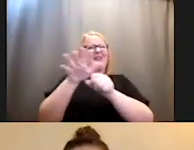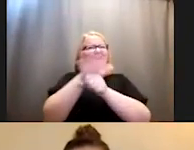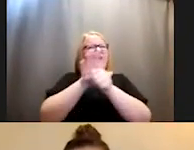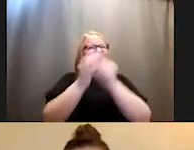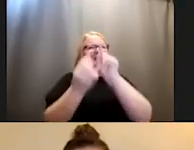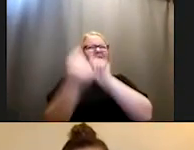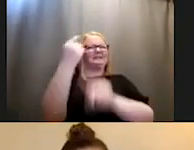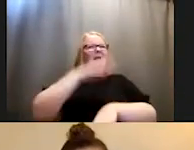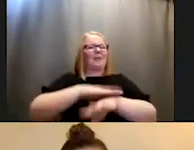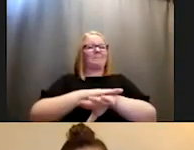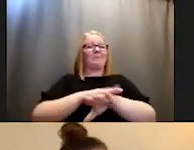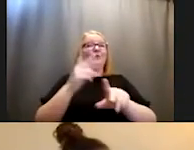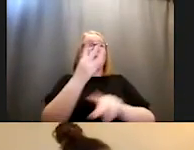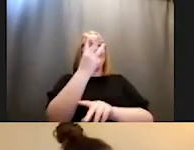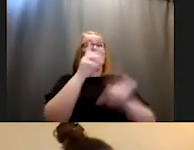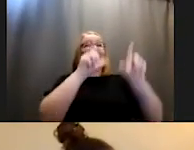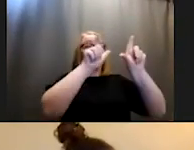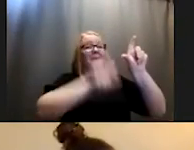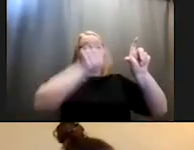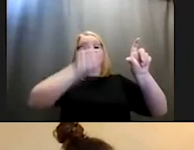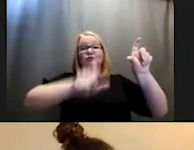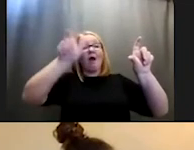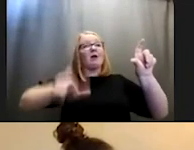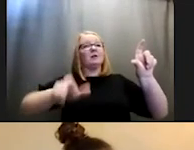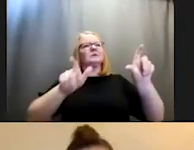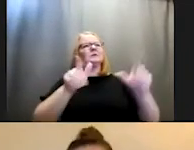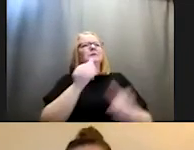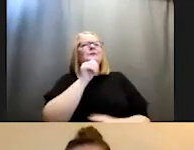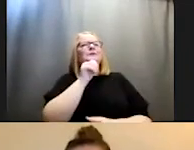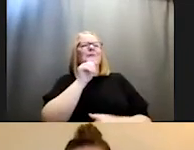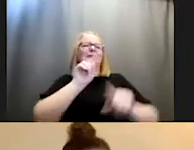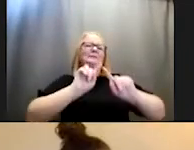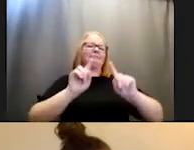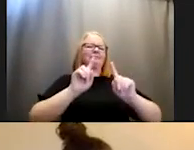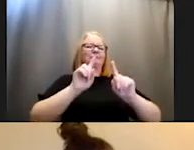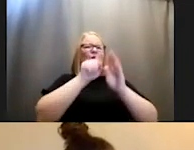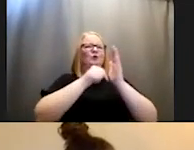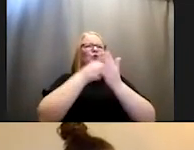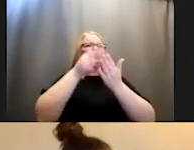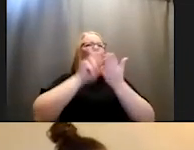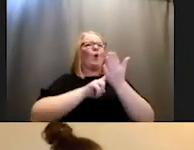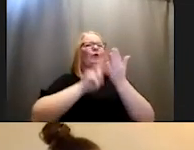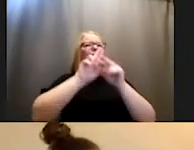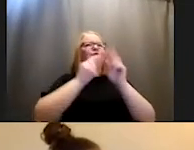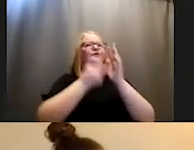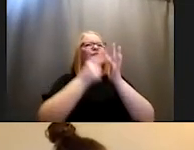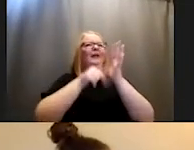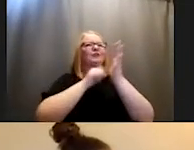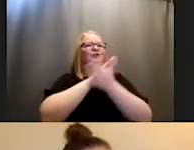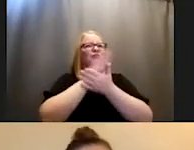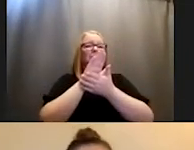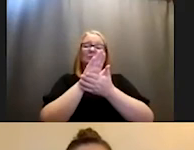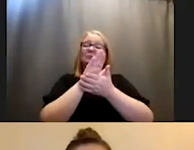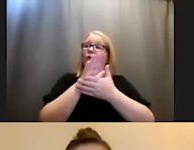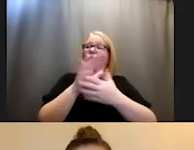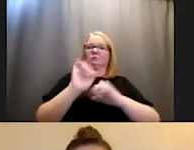images are all from the 1950s, and they're all taken by the photographer John French, owned by the V&A